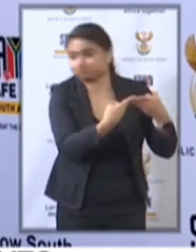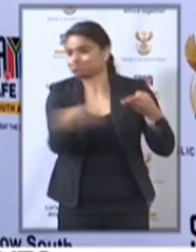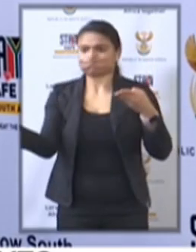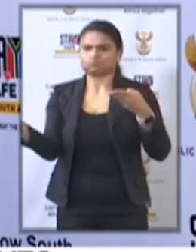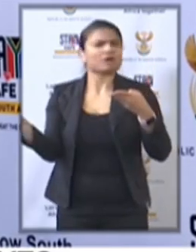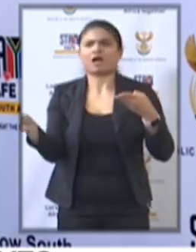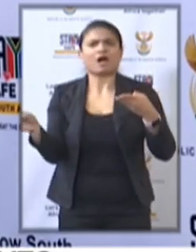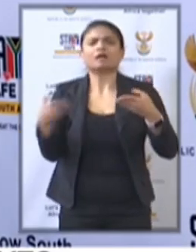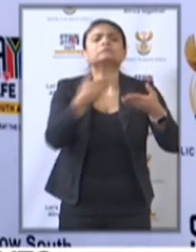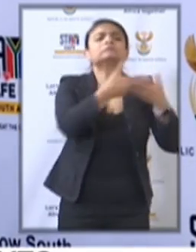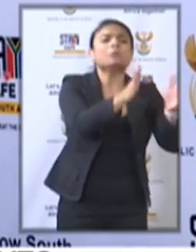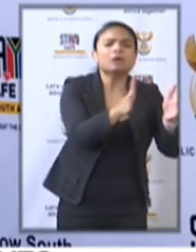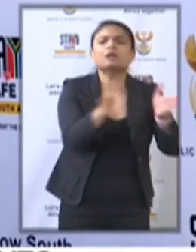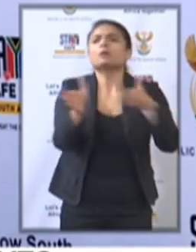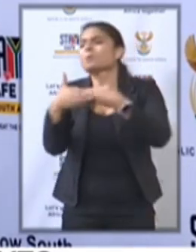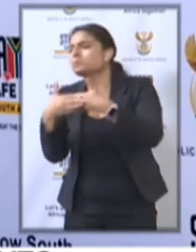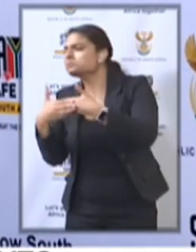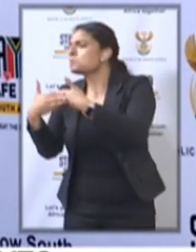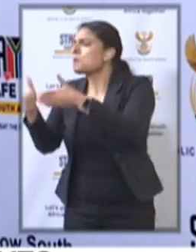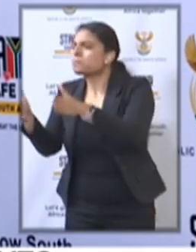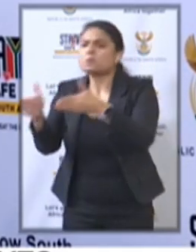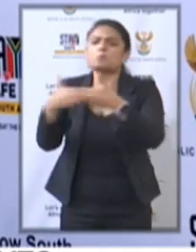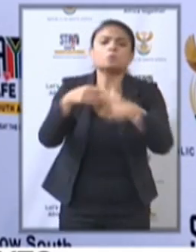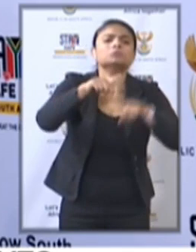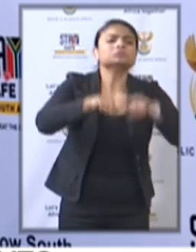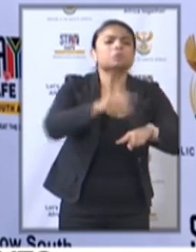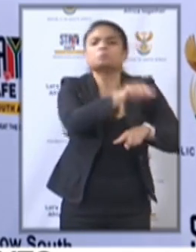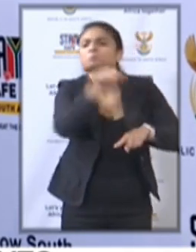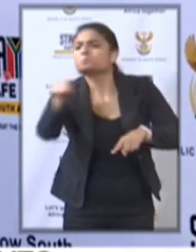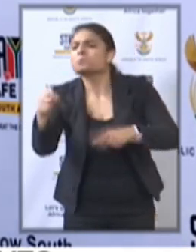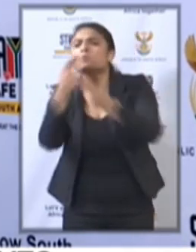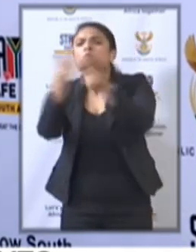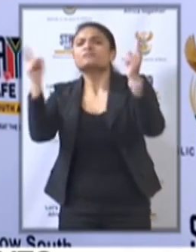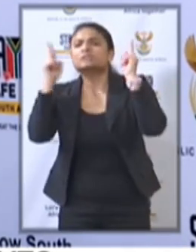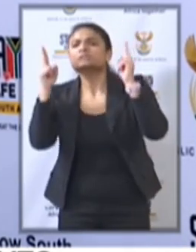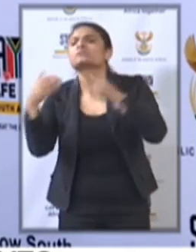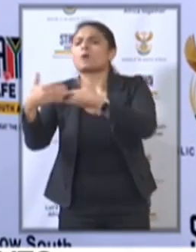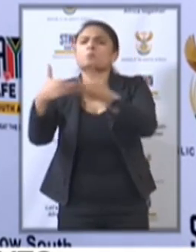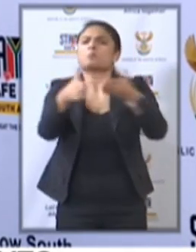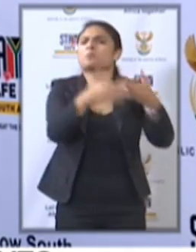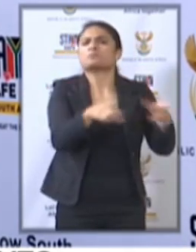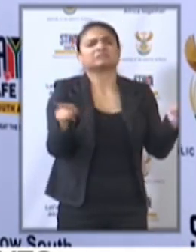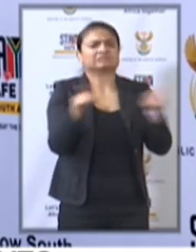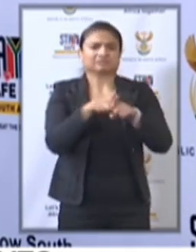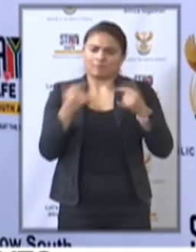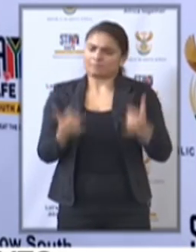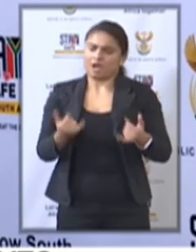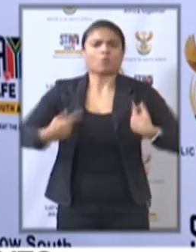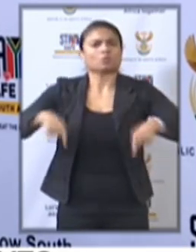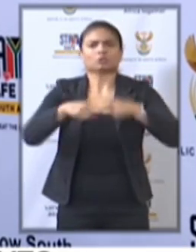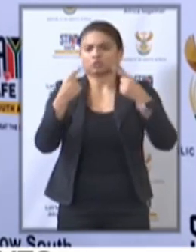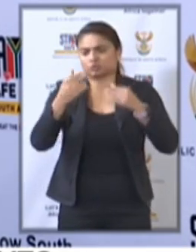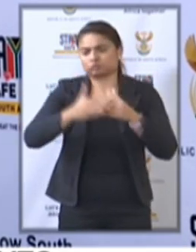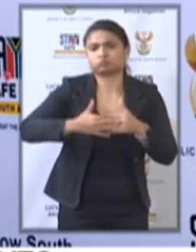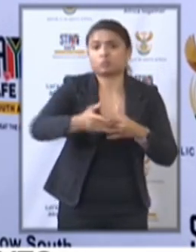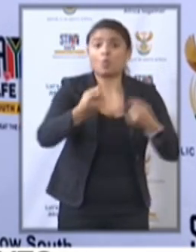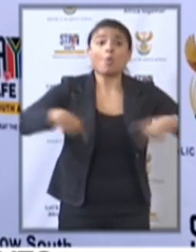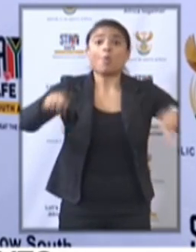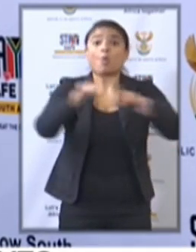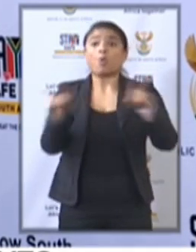this according to their own plans and character, and this is what they are doing now. They are not going to be taking the